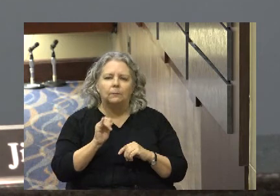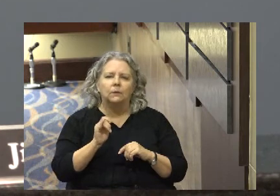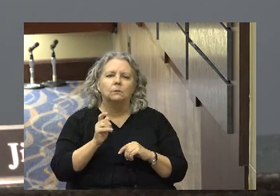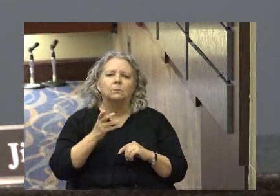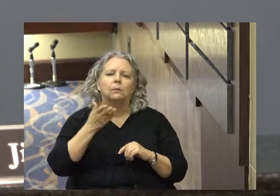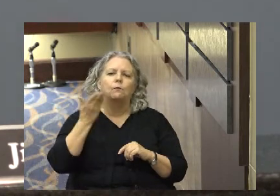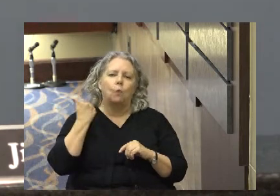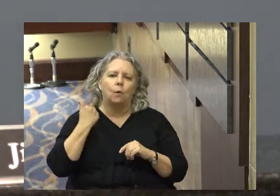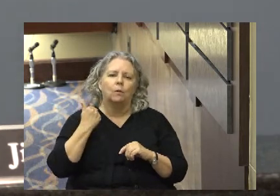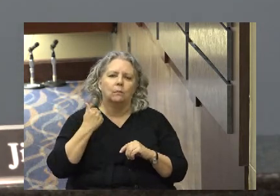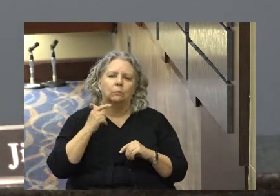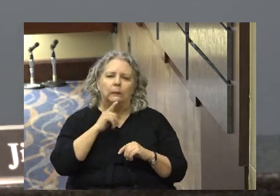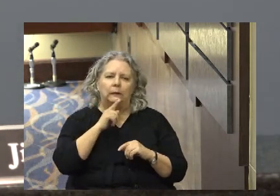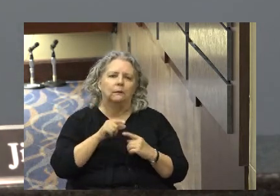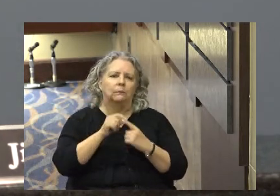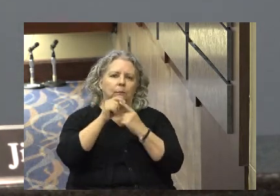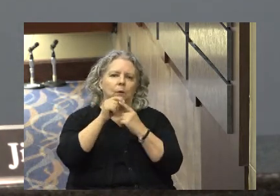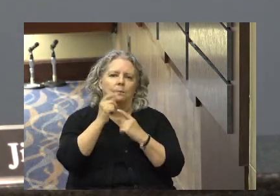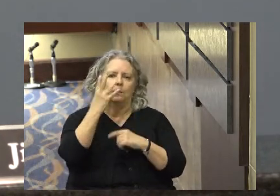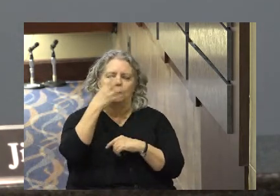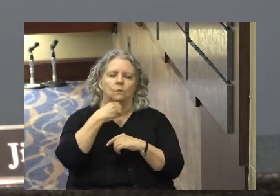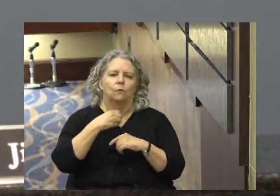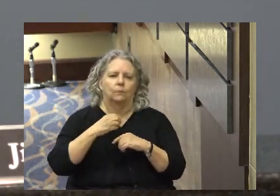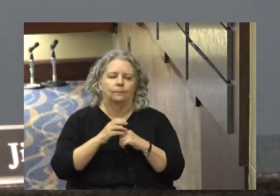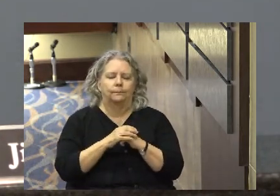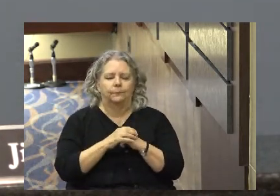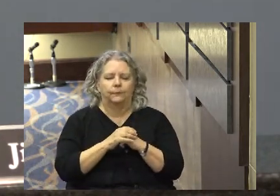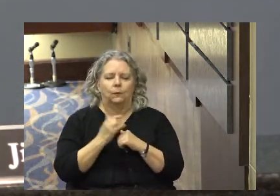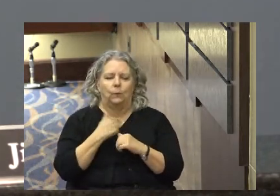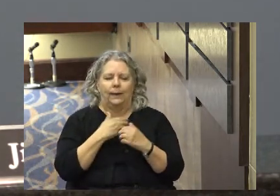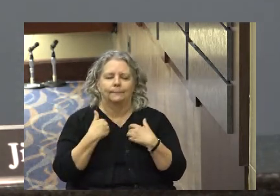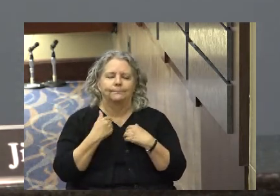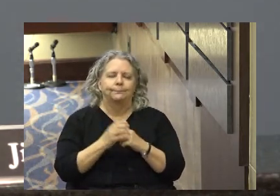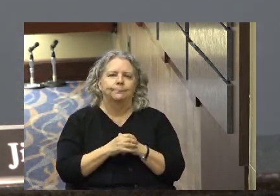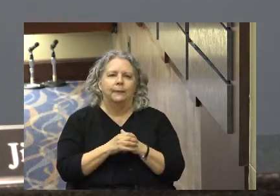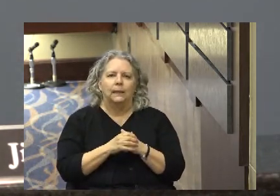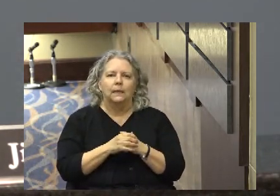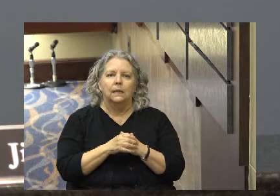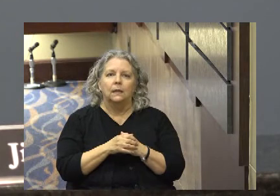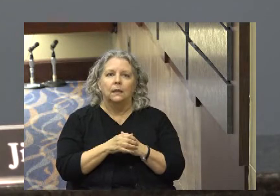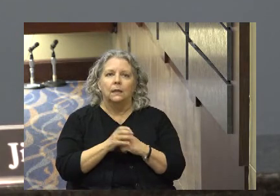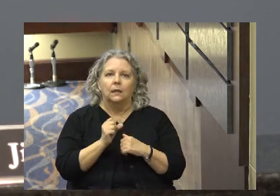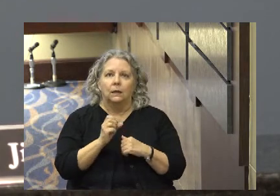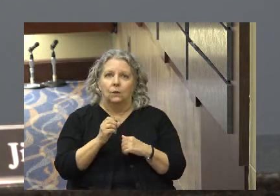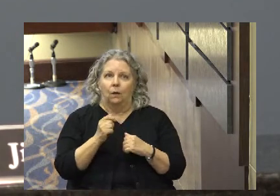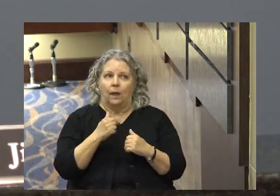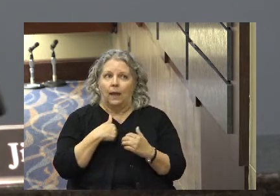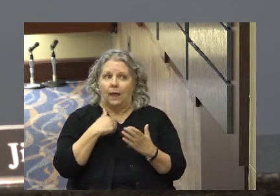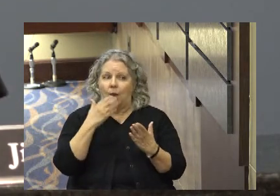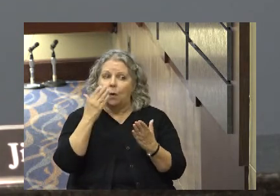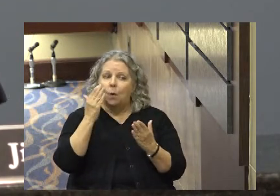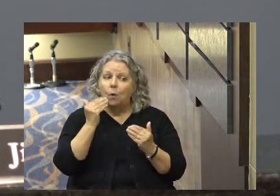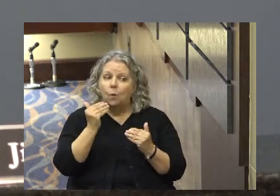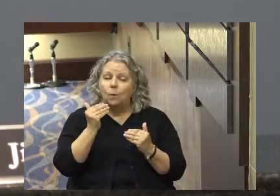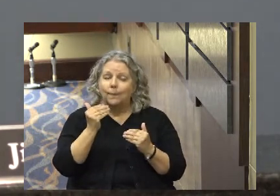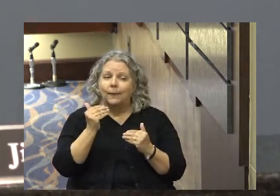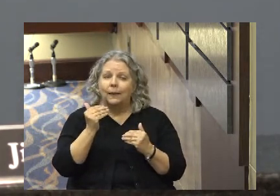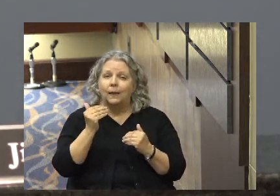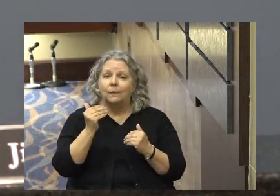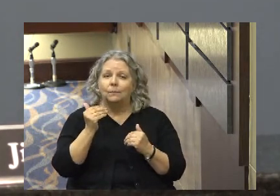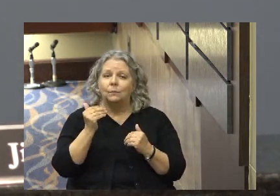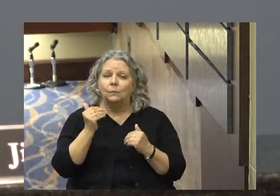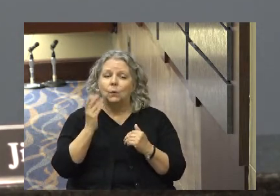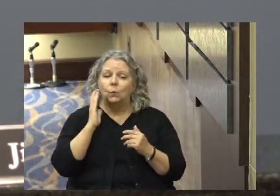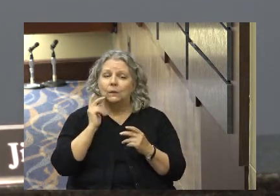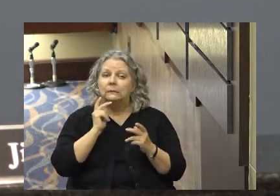as we go to RFQ and RFP, I hope we're open to, I'd like to see the recreation of what that thing was supposed to be,